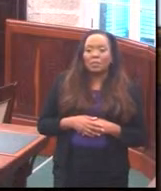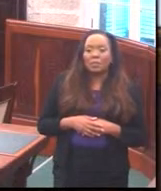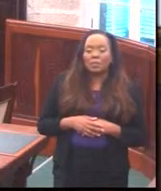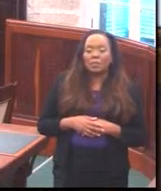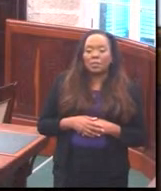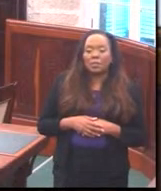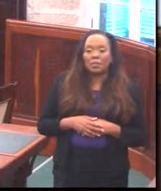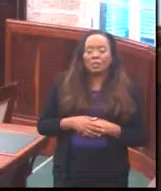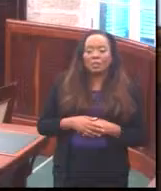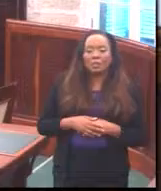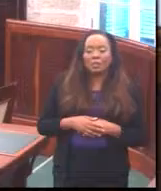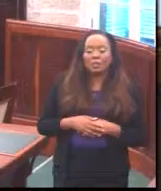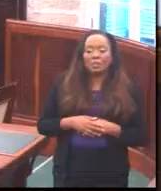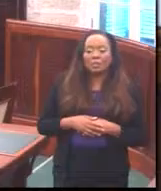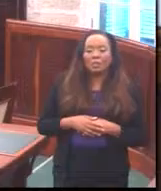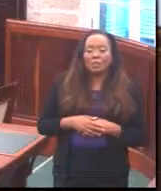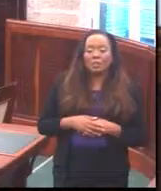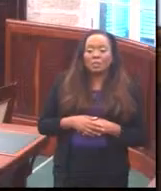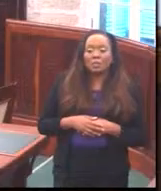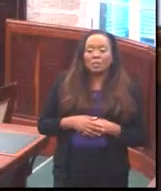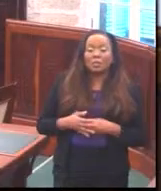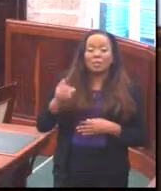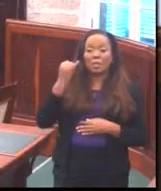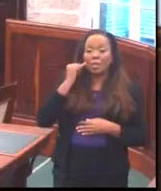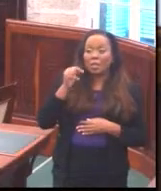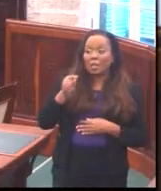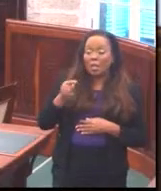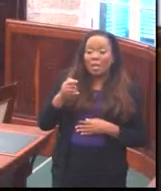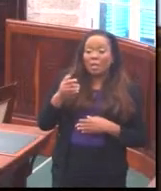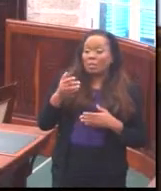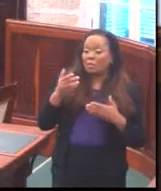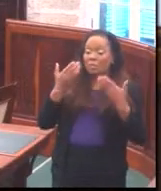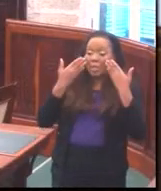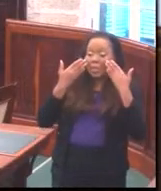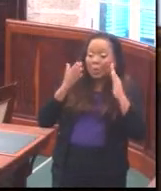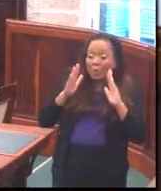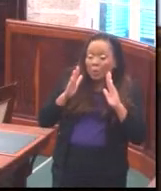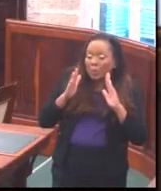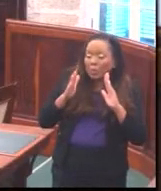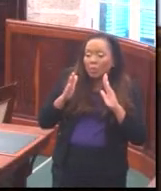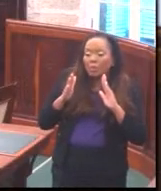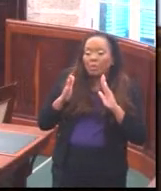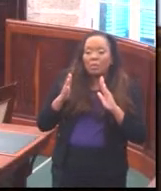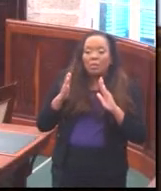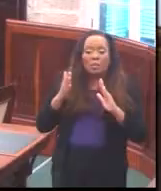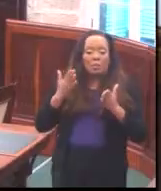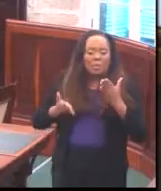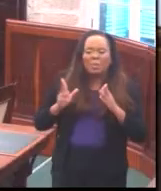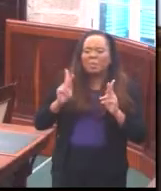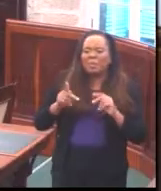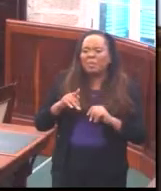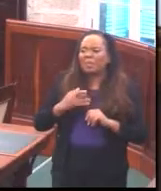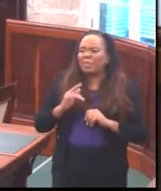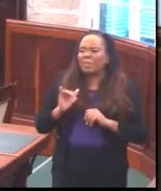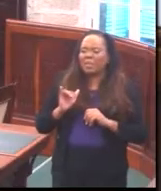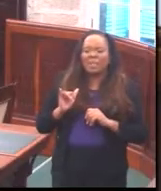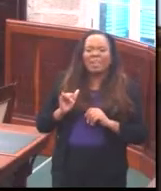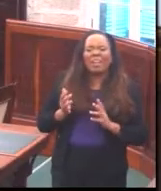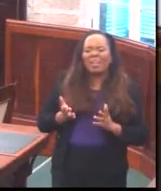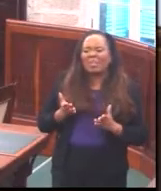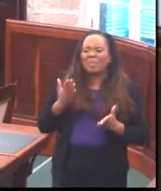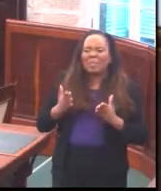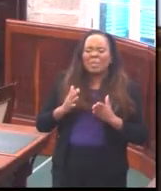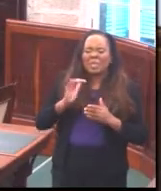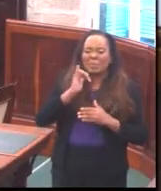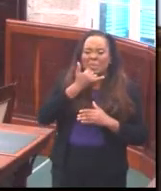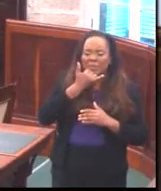conclusion that it was typographical or cosmetic. It is not. It is fundamental. Let me read